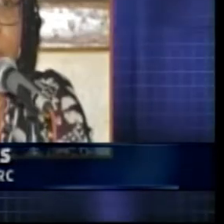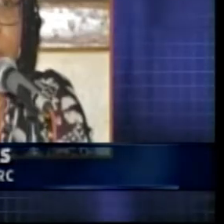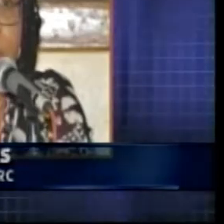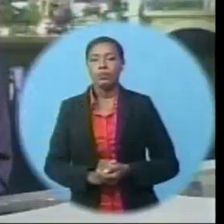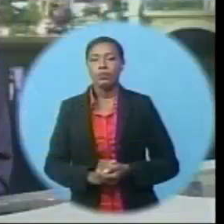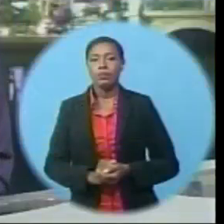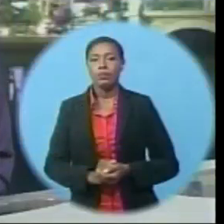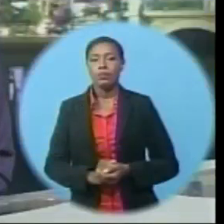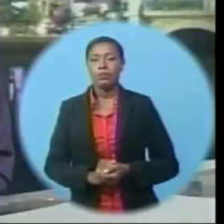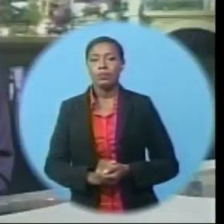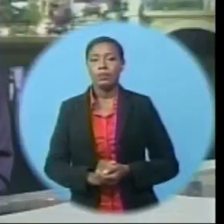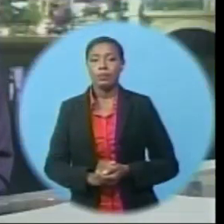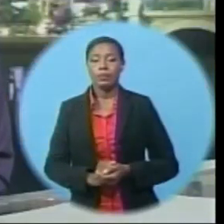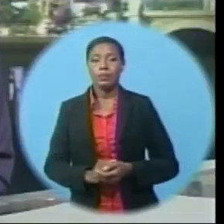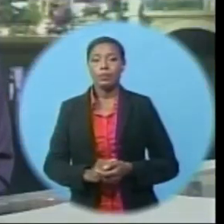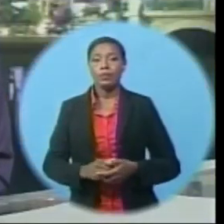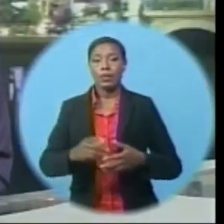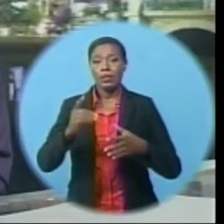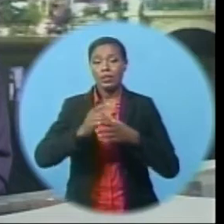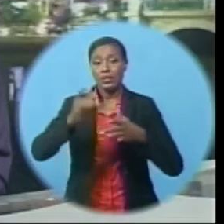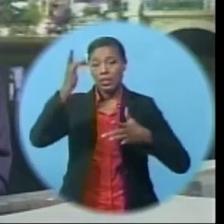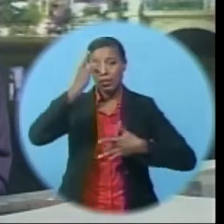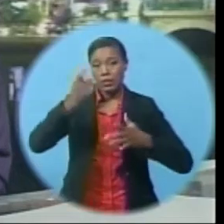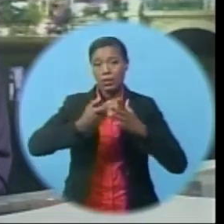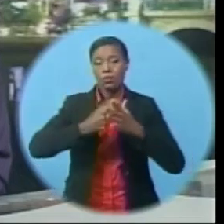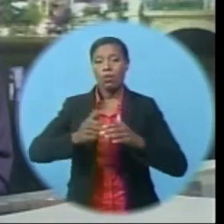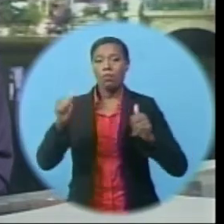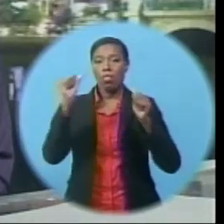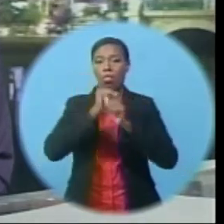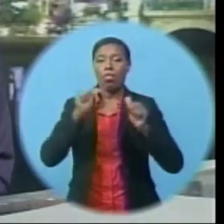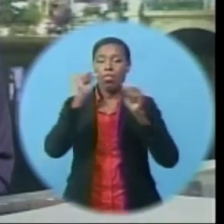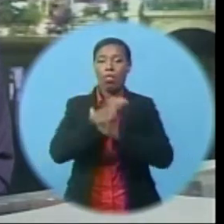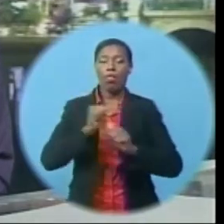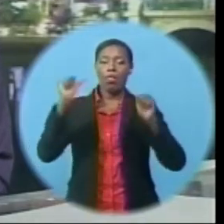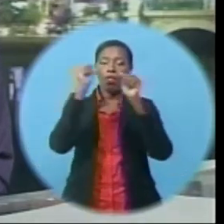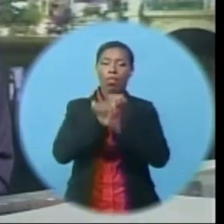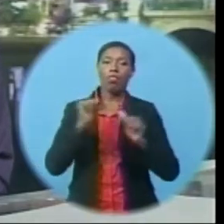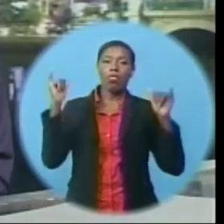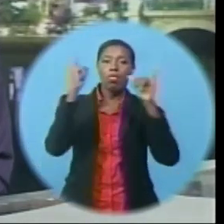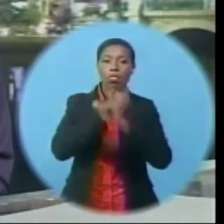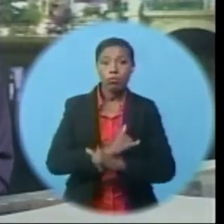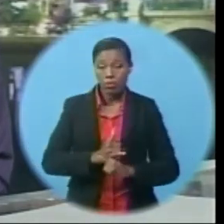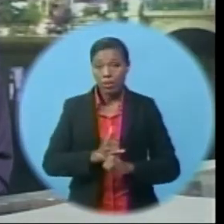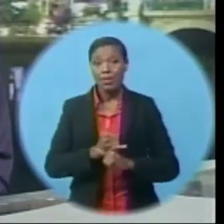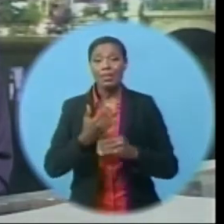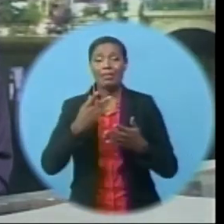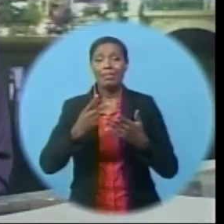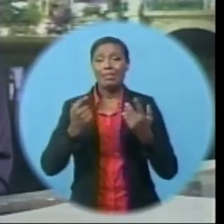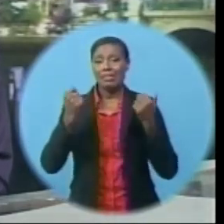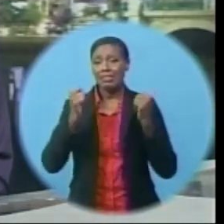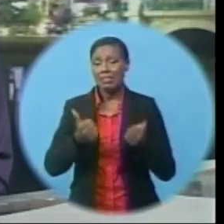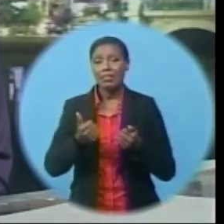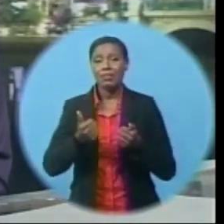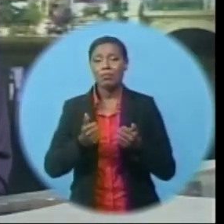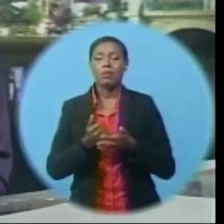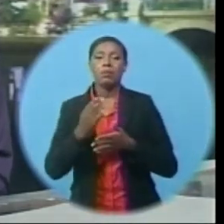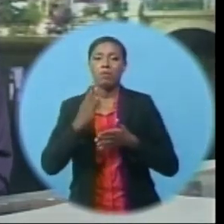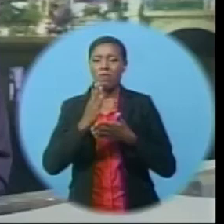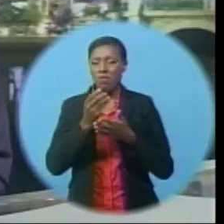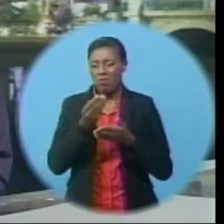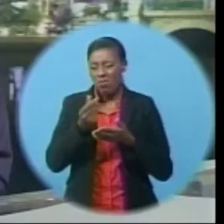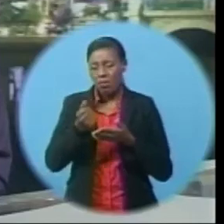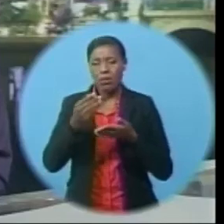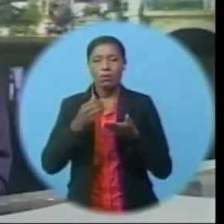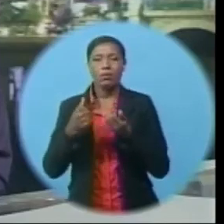diseases. Little has been done to curb the harmful effects of alcohol abuse linked to chronic non-communicable diseases.